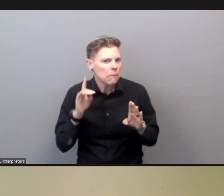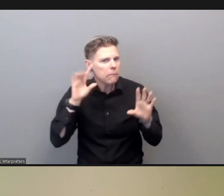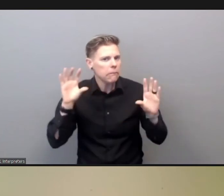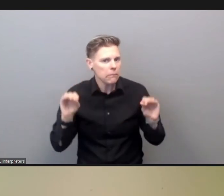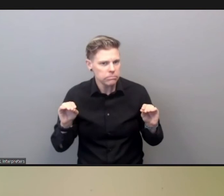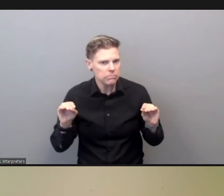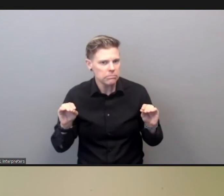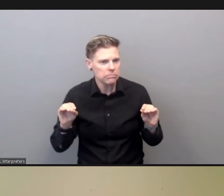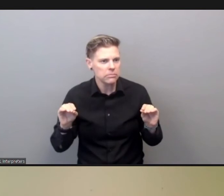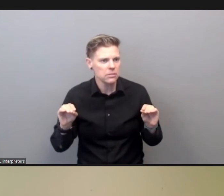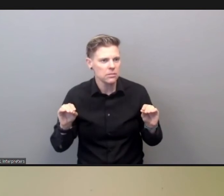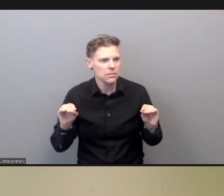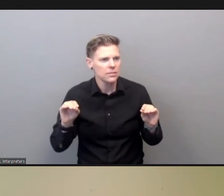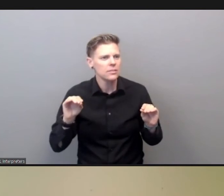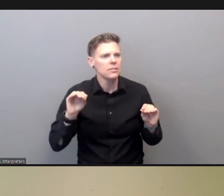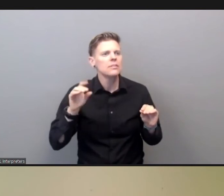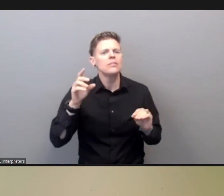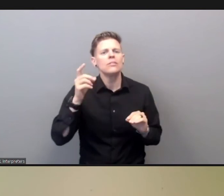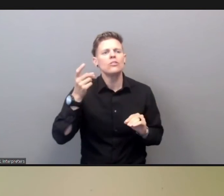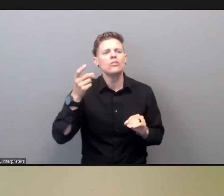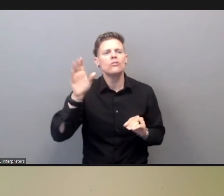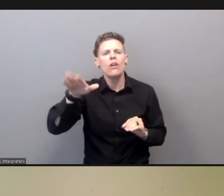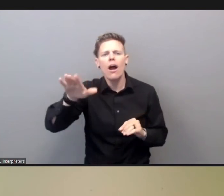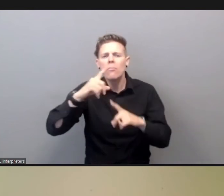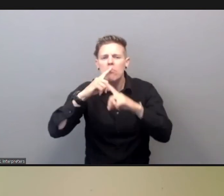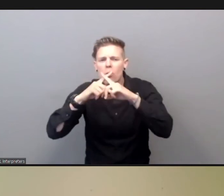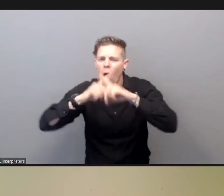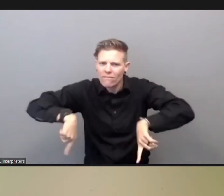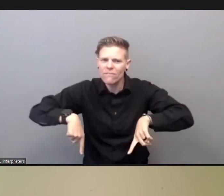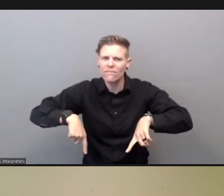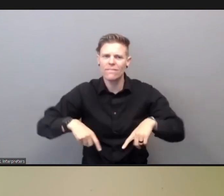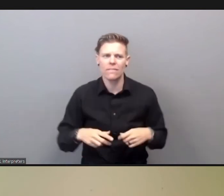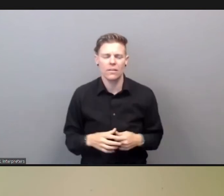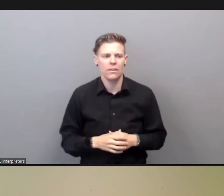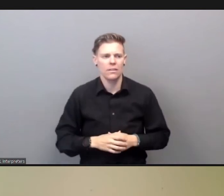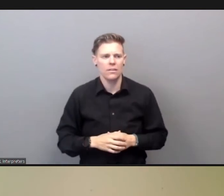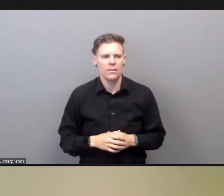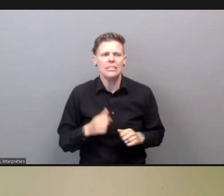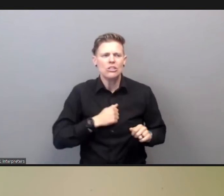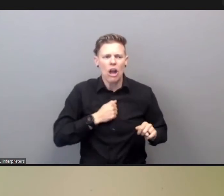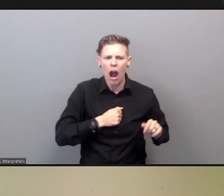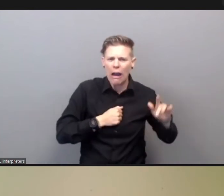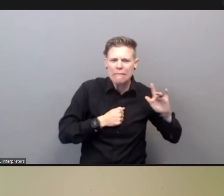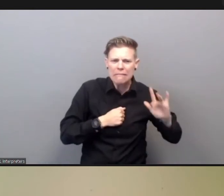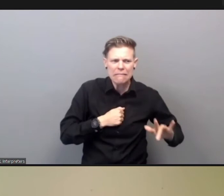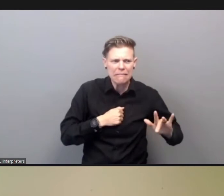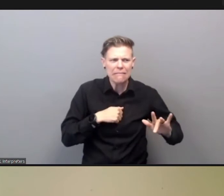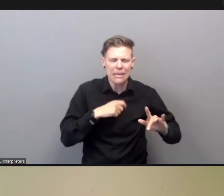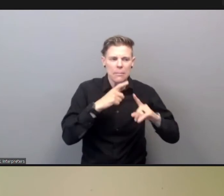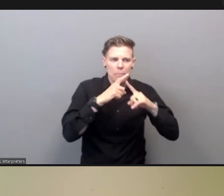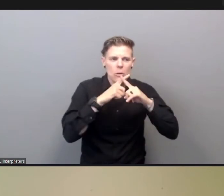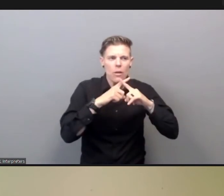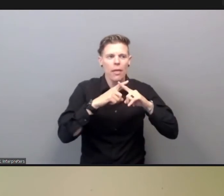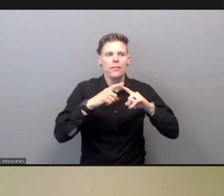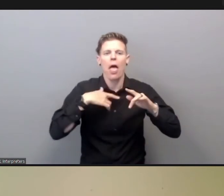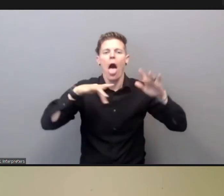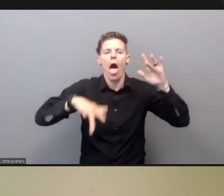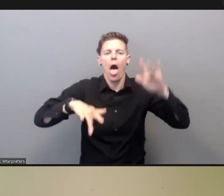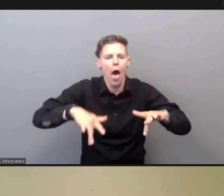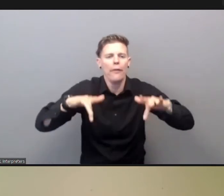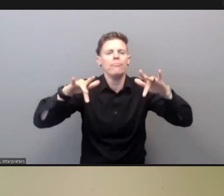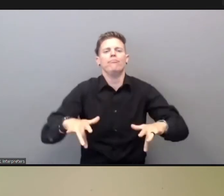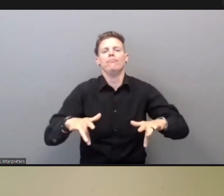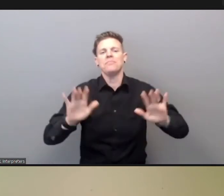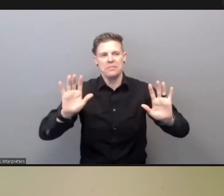Susan, you're on mute. Sorry, Susan, I tried to unmute you at the same time. All right, there we go. All right, this question is actually